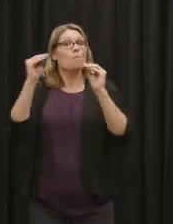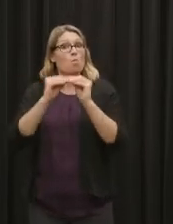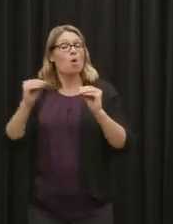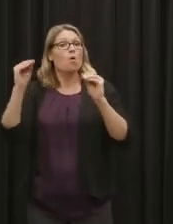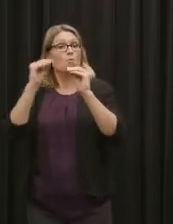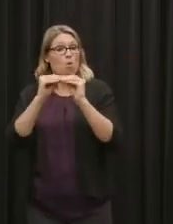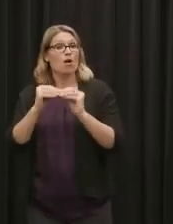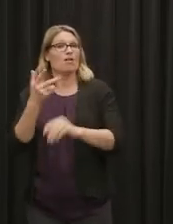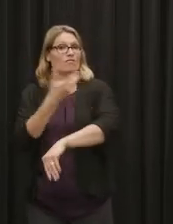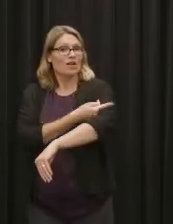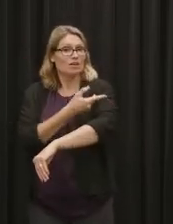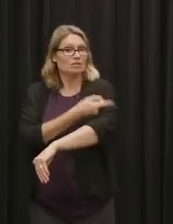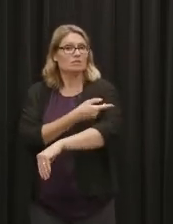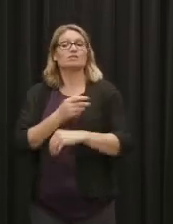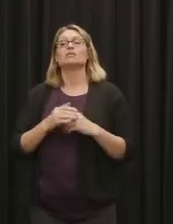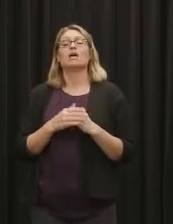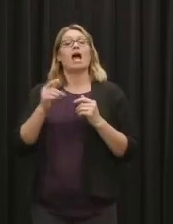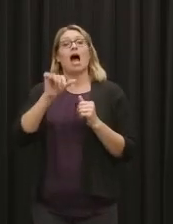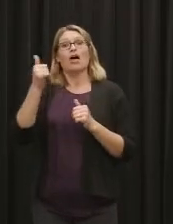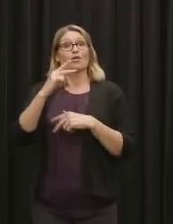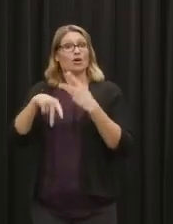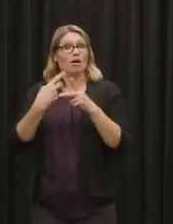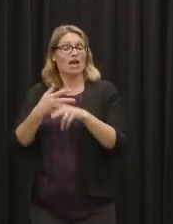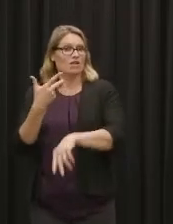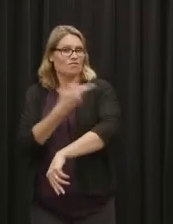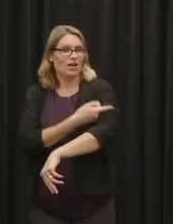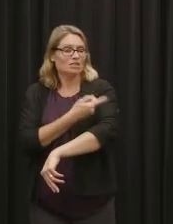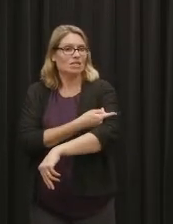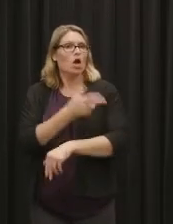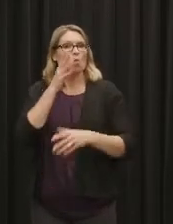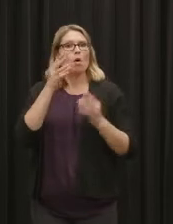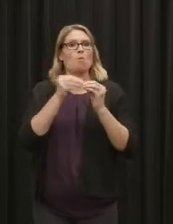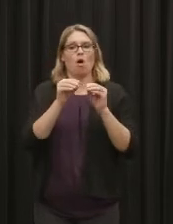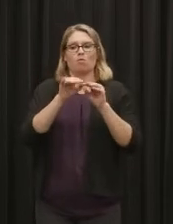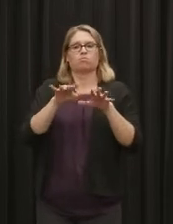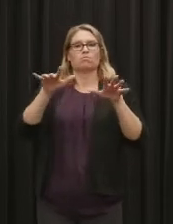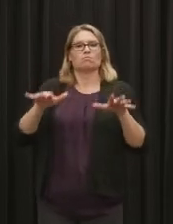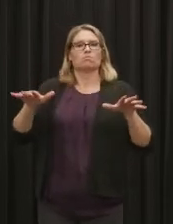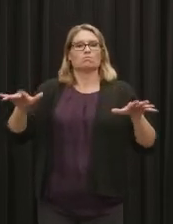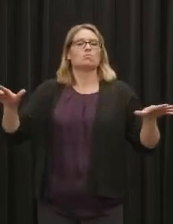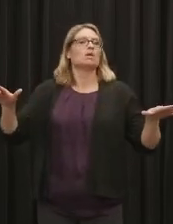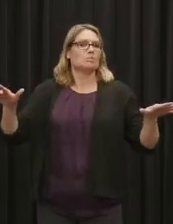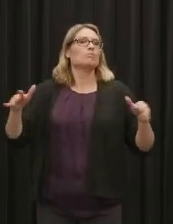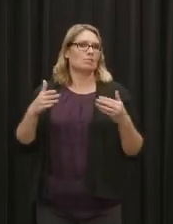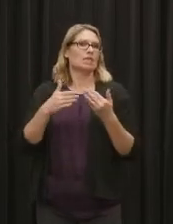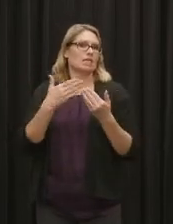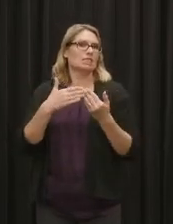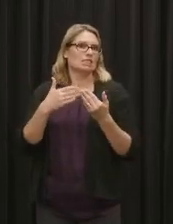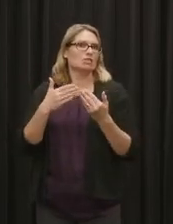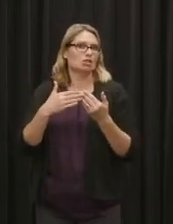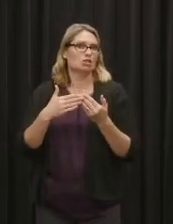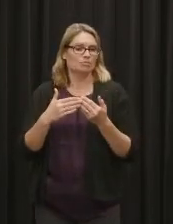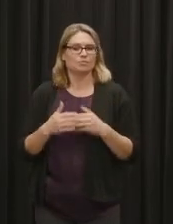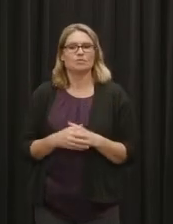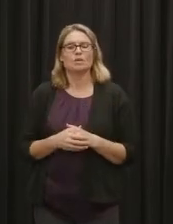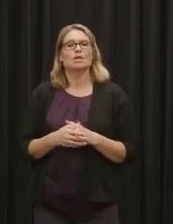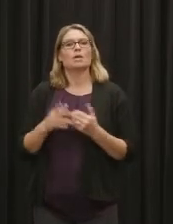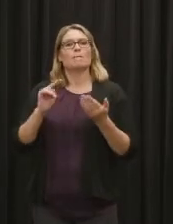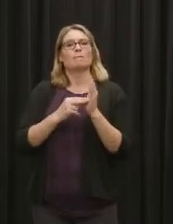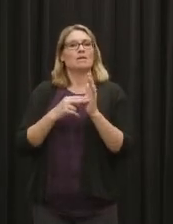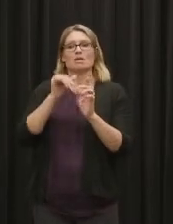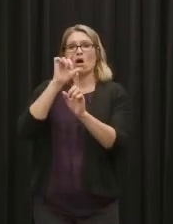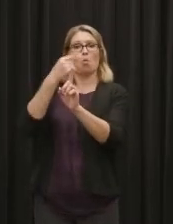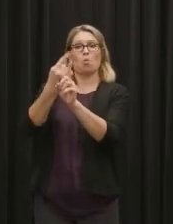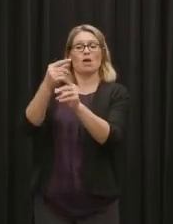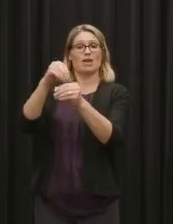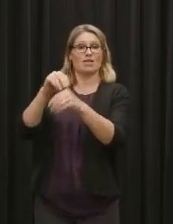easier to transport. This will then be expanded, the distribution network, to outside of the